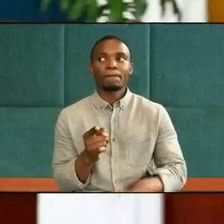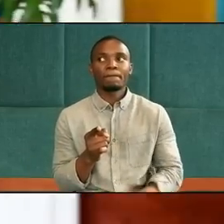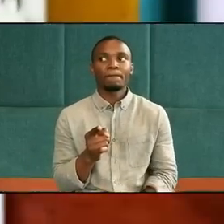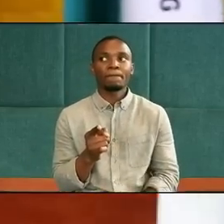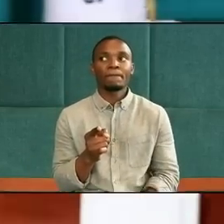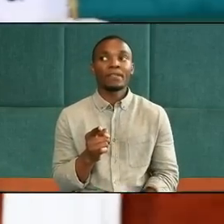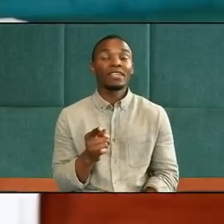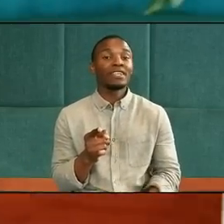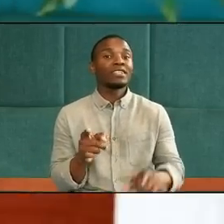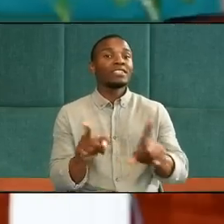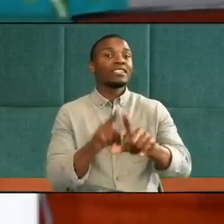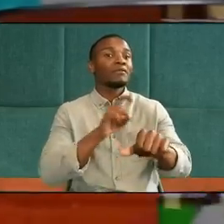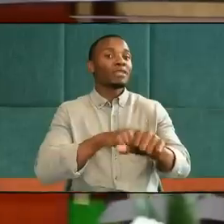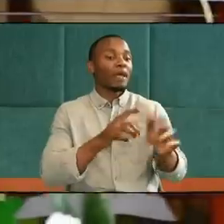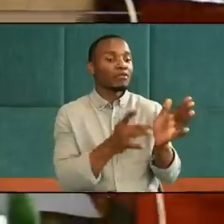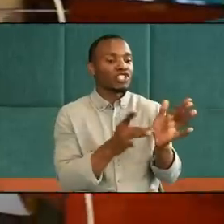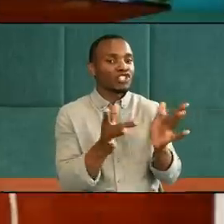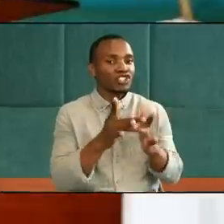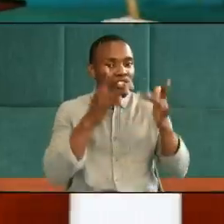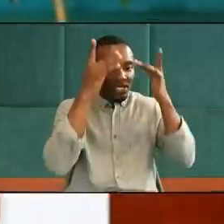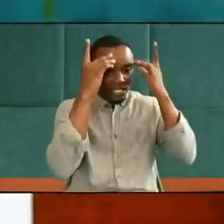And so when he decided to